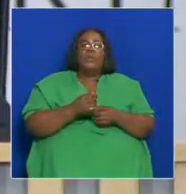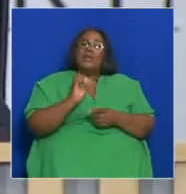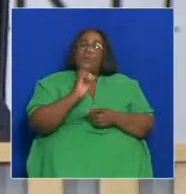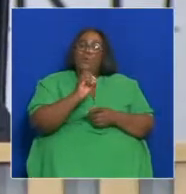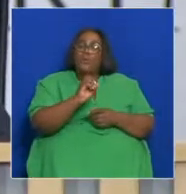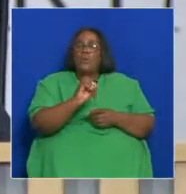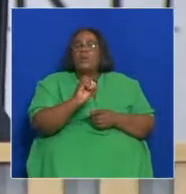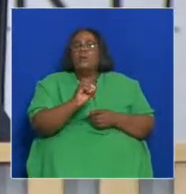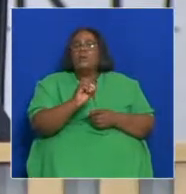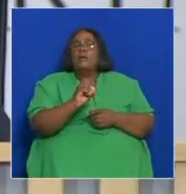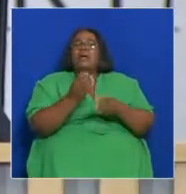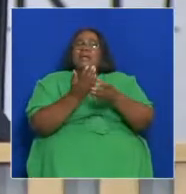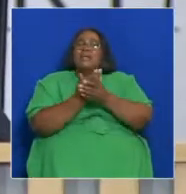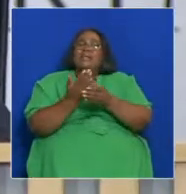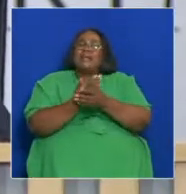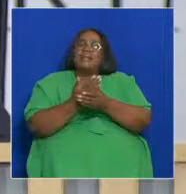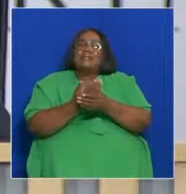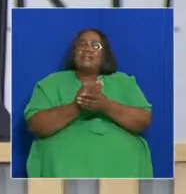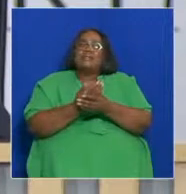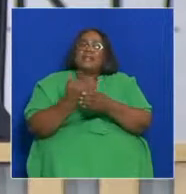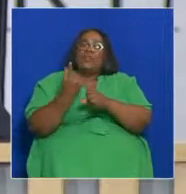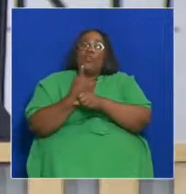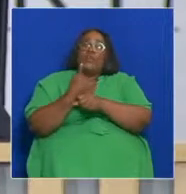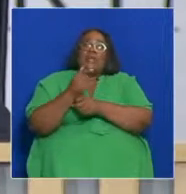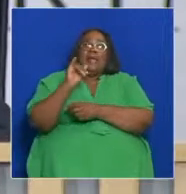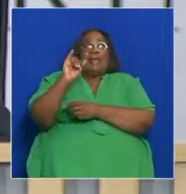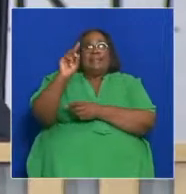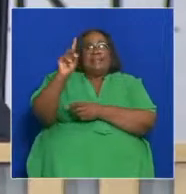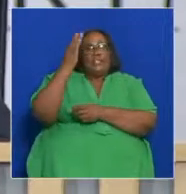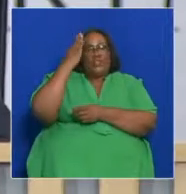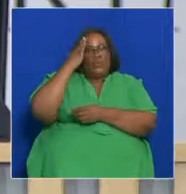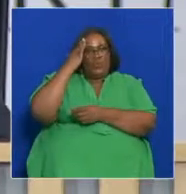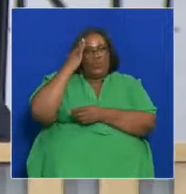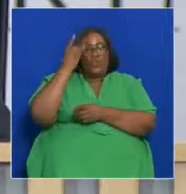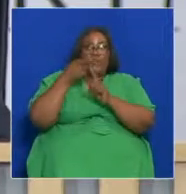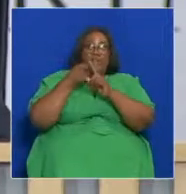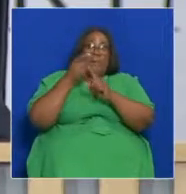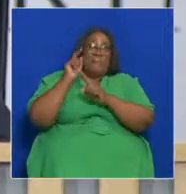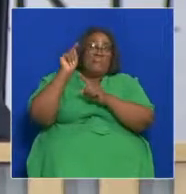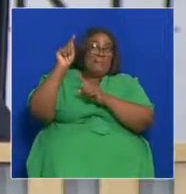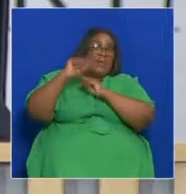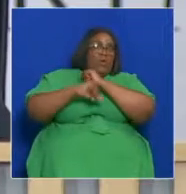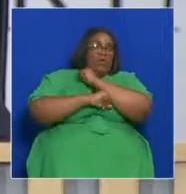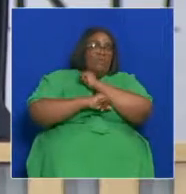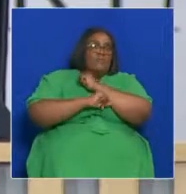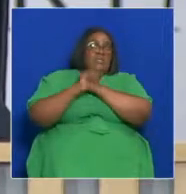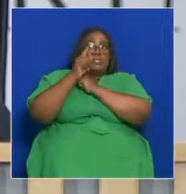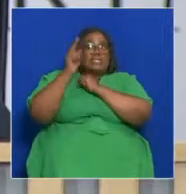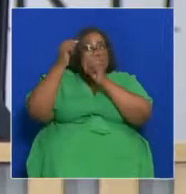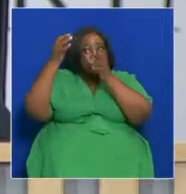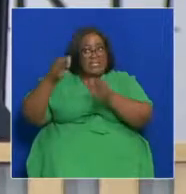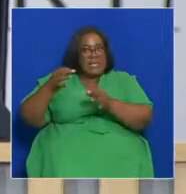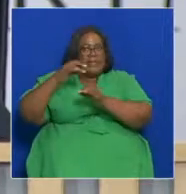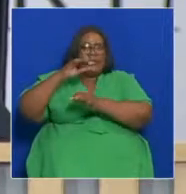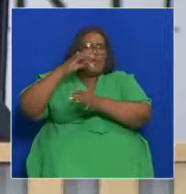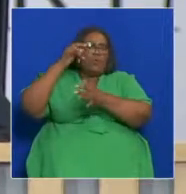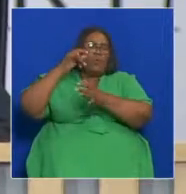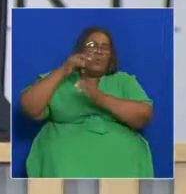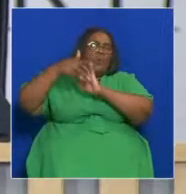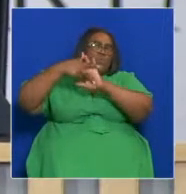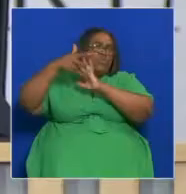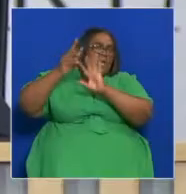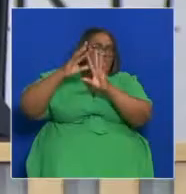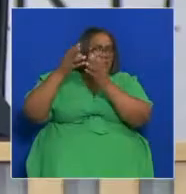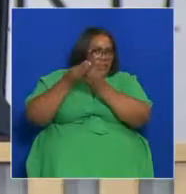sort of the ID owns. They come from her office. She decided on their authorization, and then